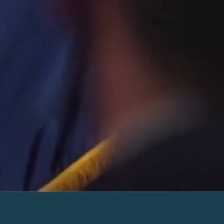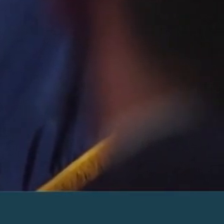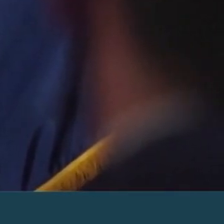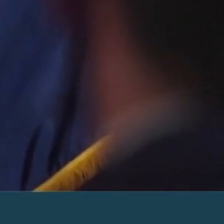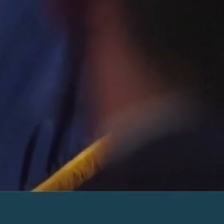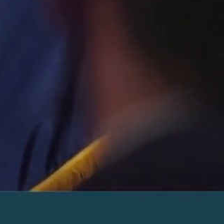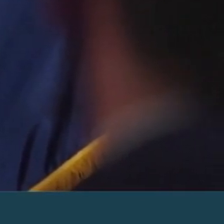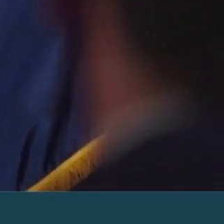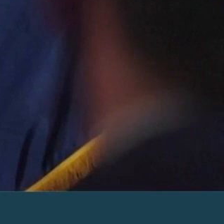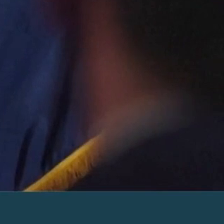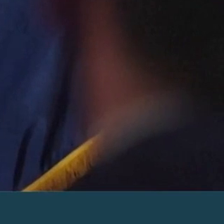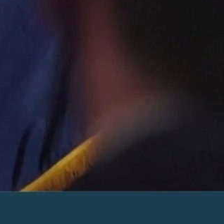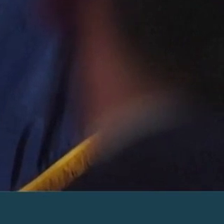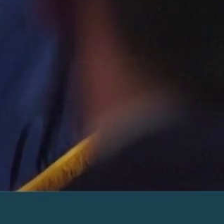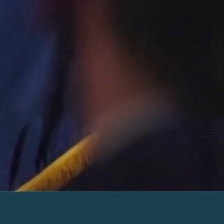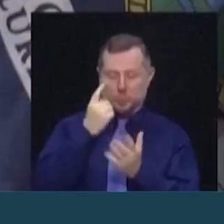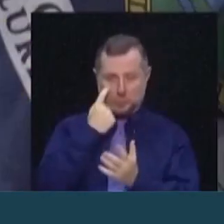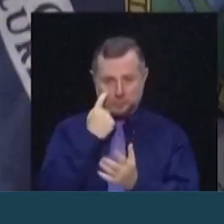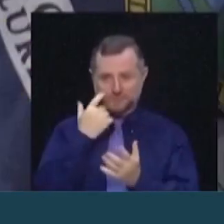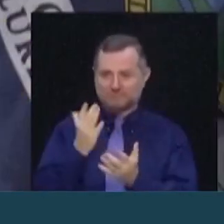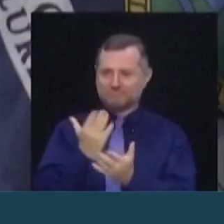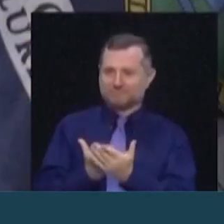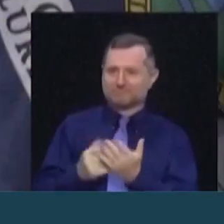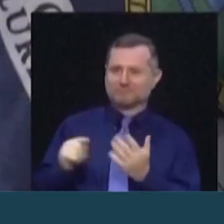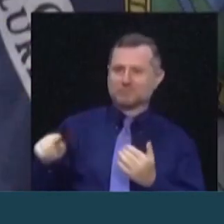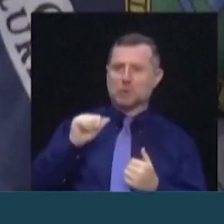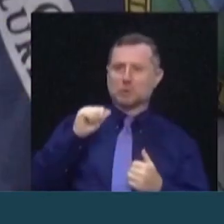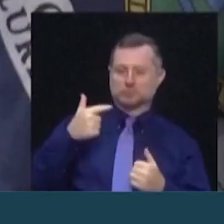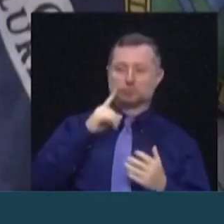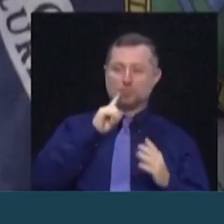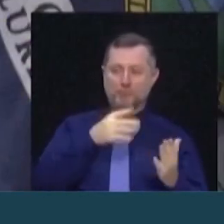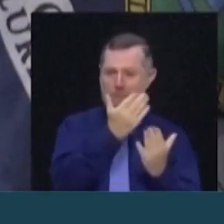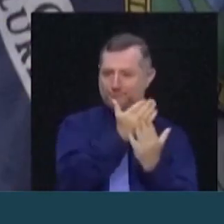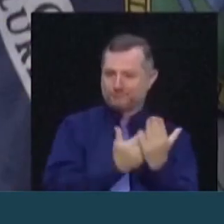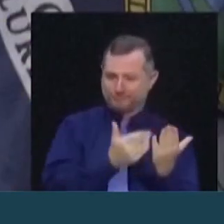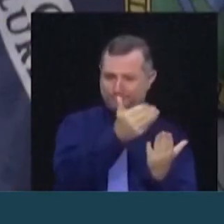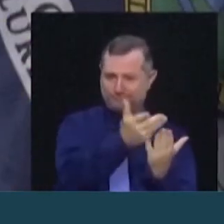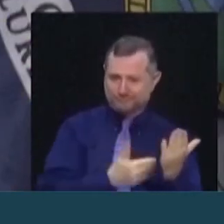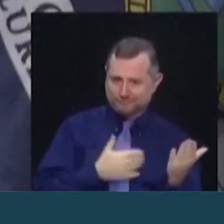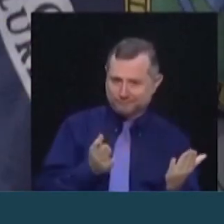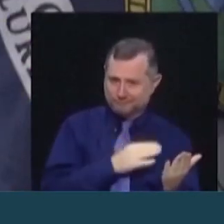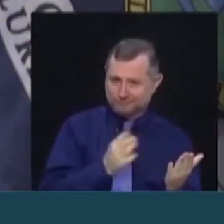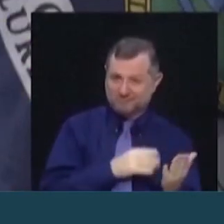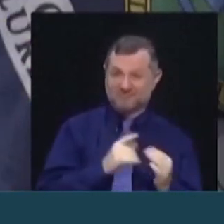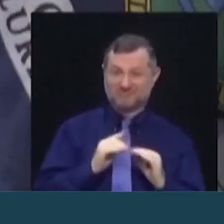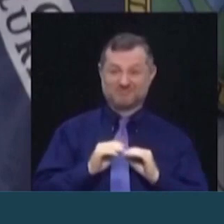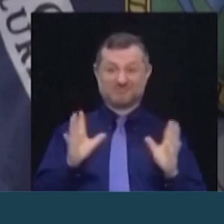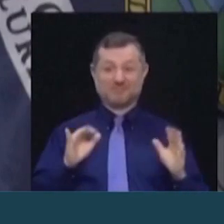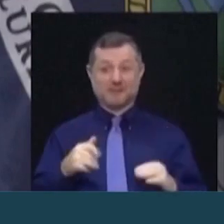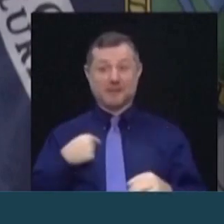governor's resignation. I think it's very clear that the governor and I have not been close,